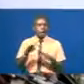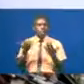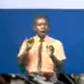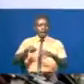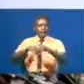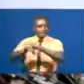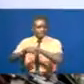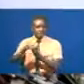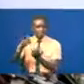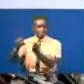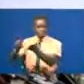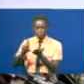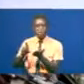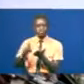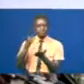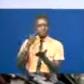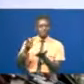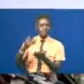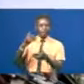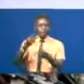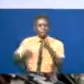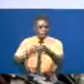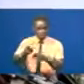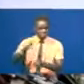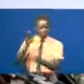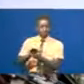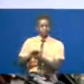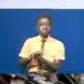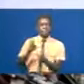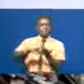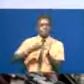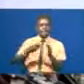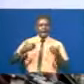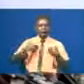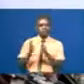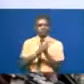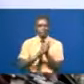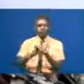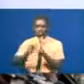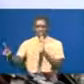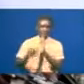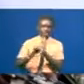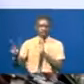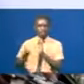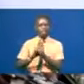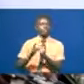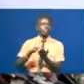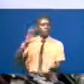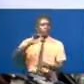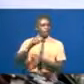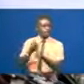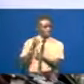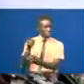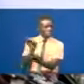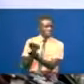bit too much. Mm-hmm. There's a lot of there's a lot of back and forth going on with banks, and the bureaucracy is still a